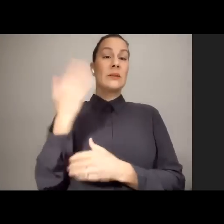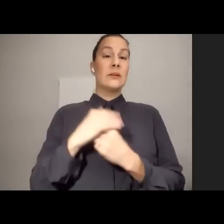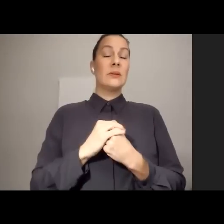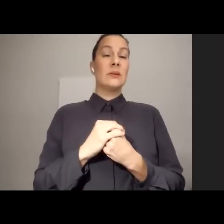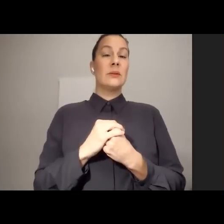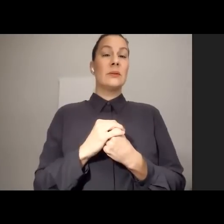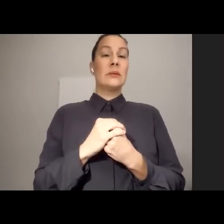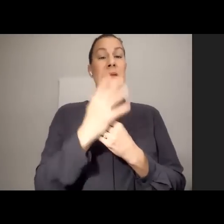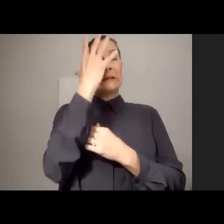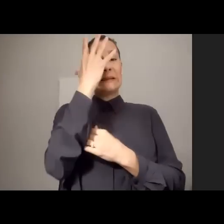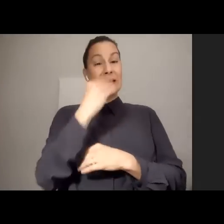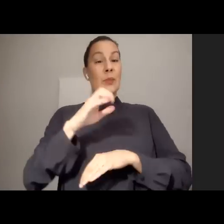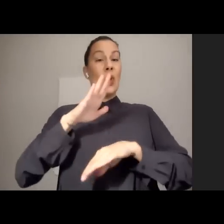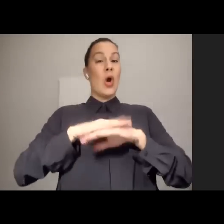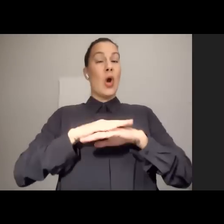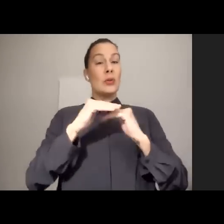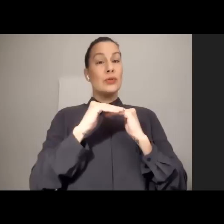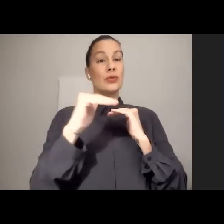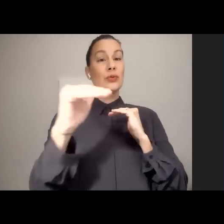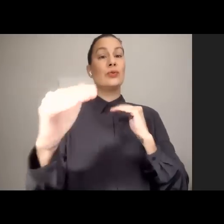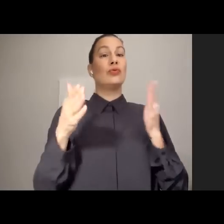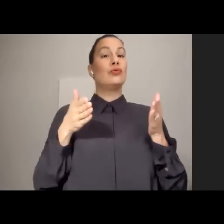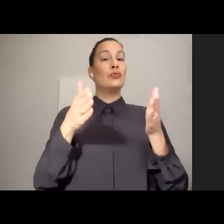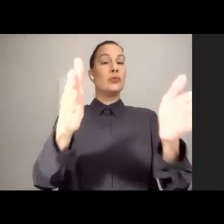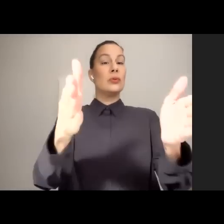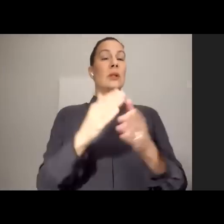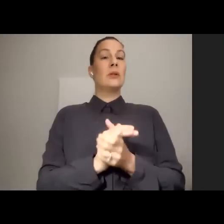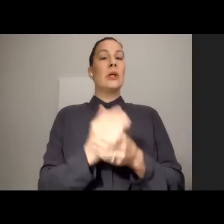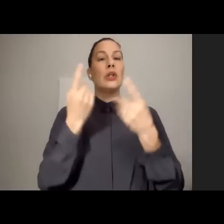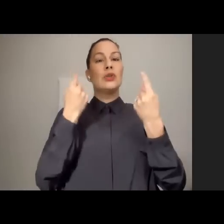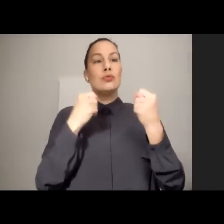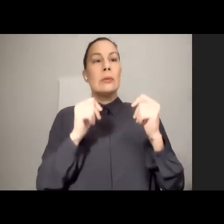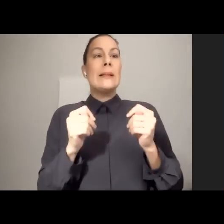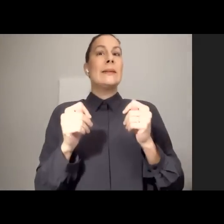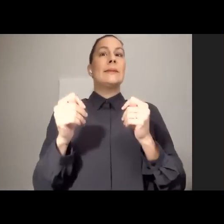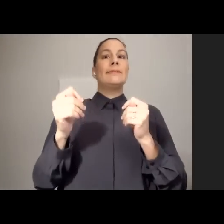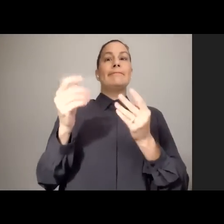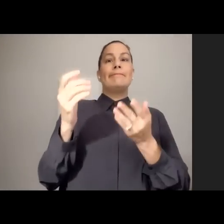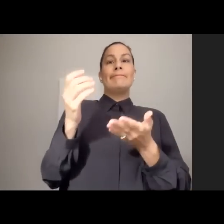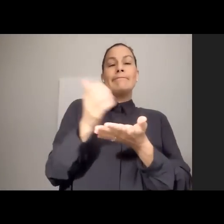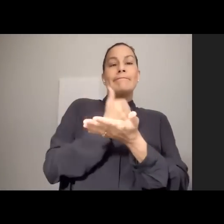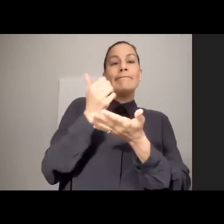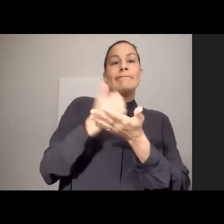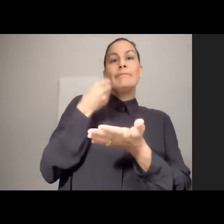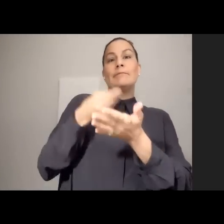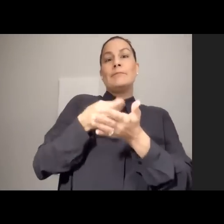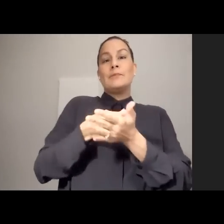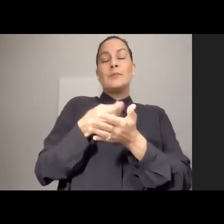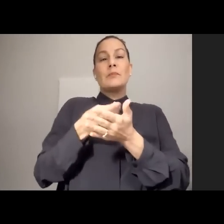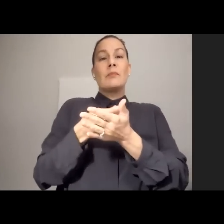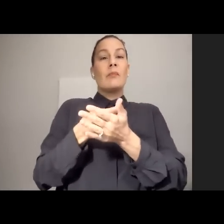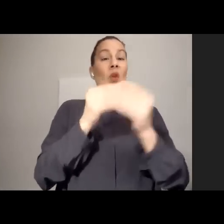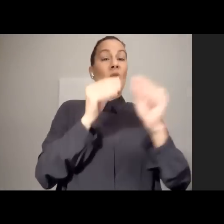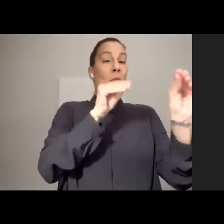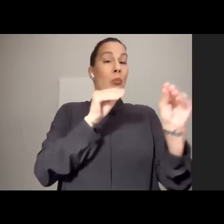sleeping on the streets, trying to make ends meet, living in shelters.